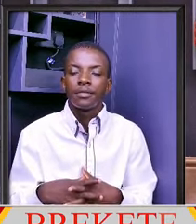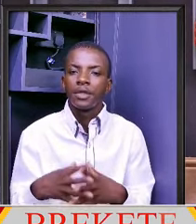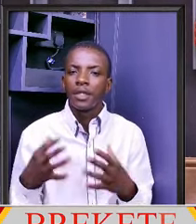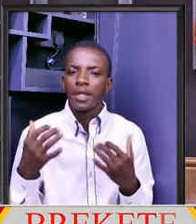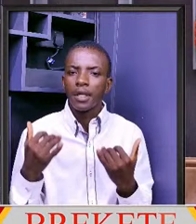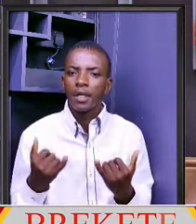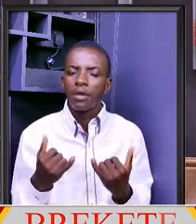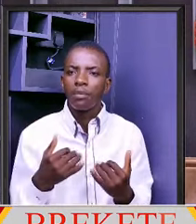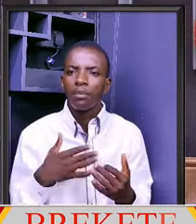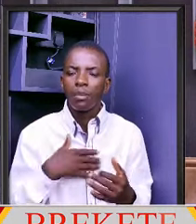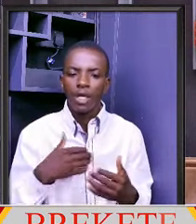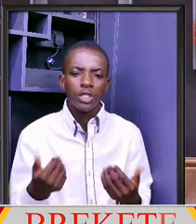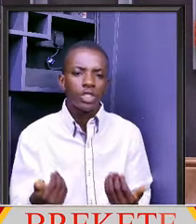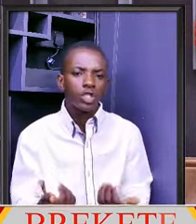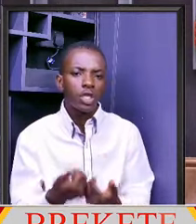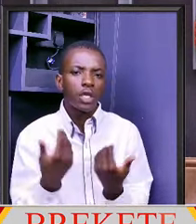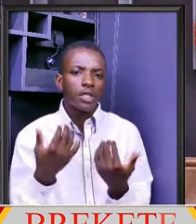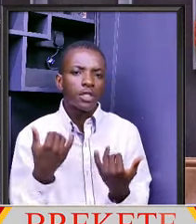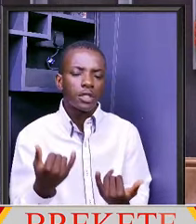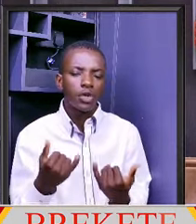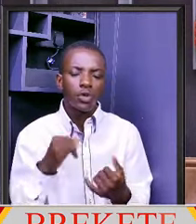Now, my challenge now,